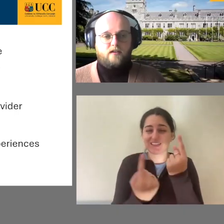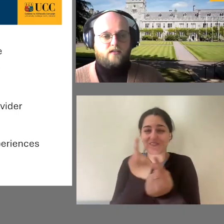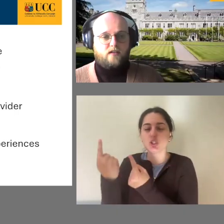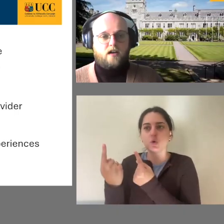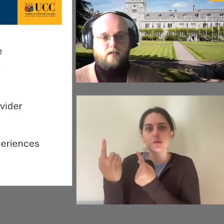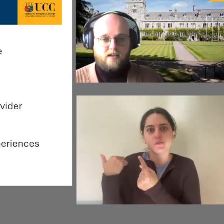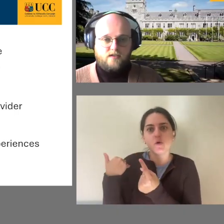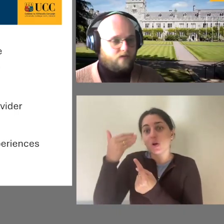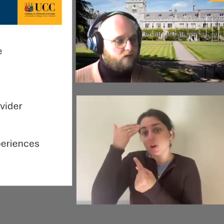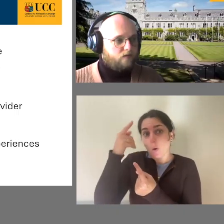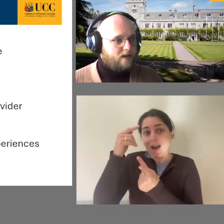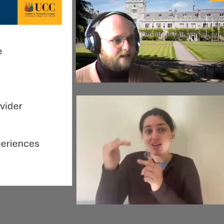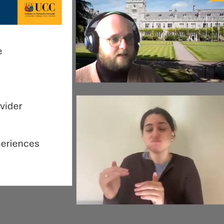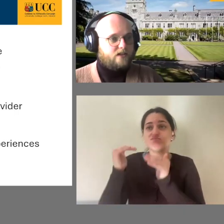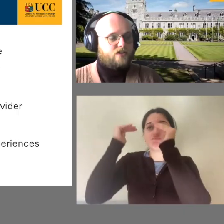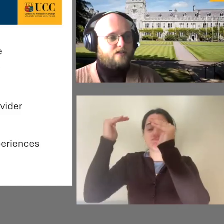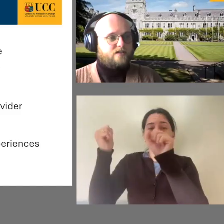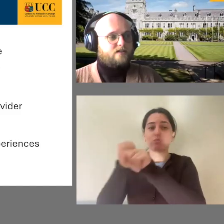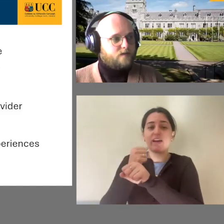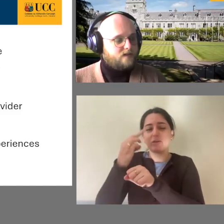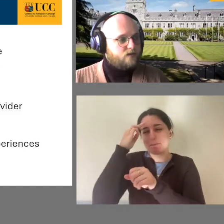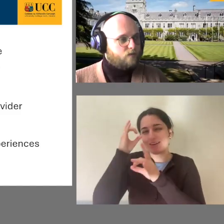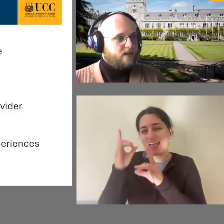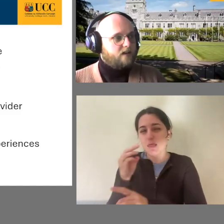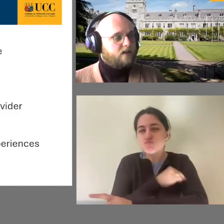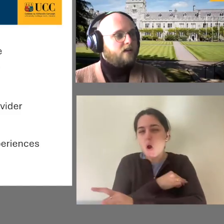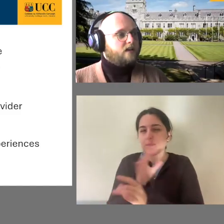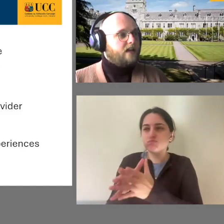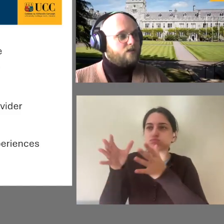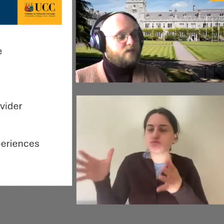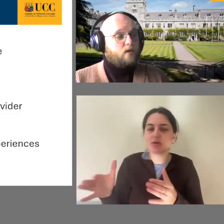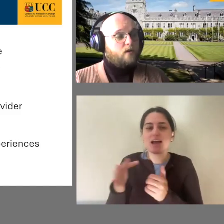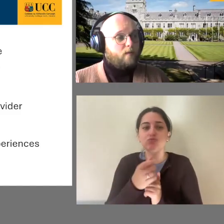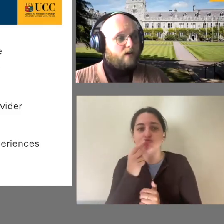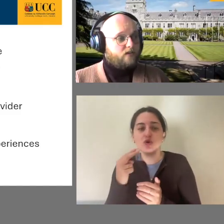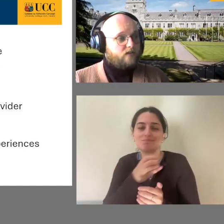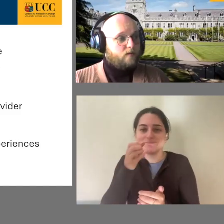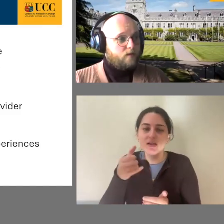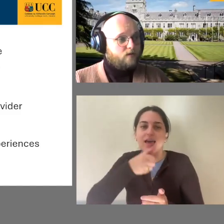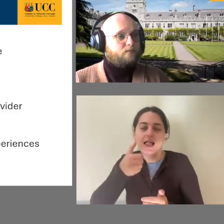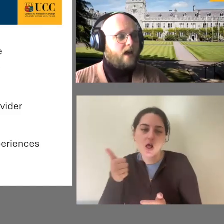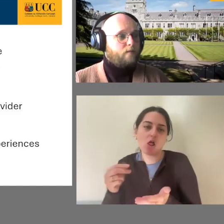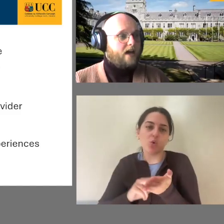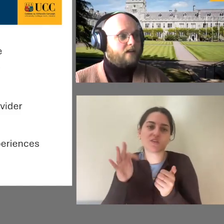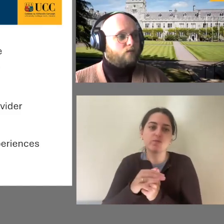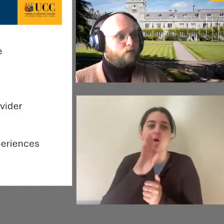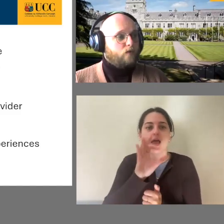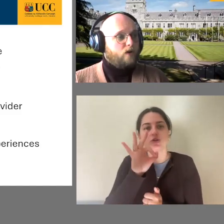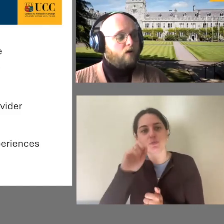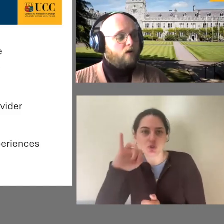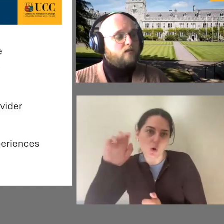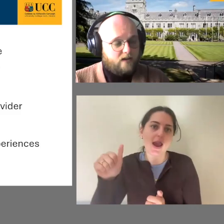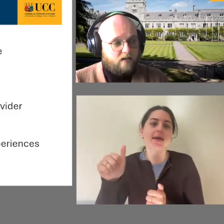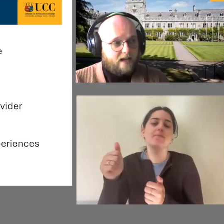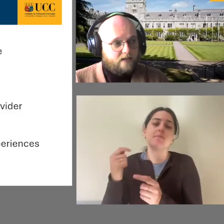from this that there is higher rates of mental health conditions and substance use within the LGBTQIA plus community. And